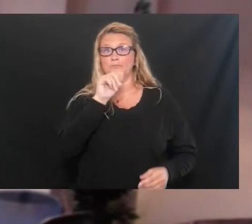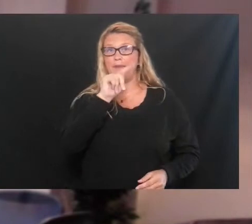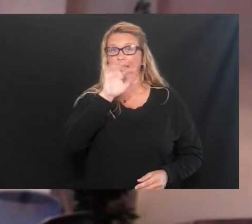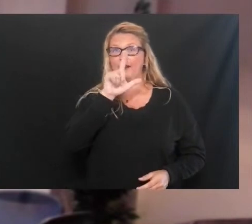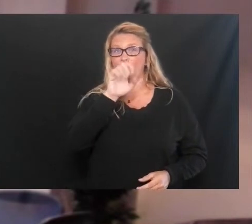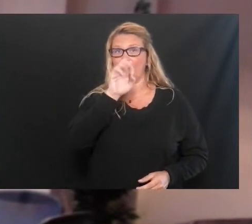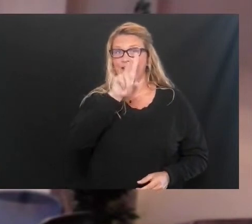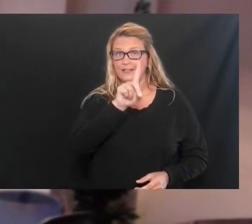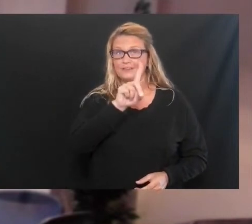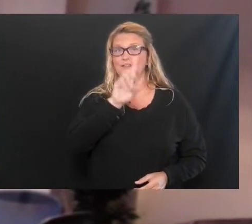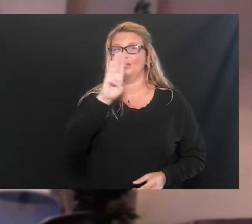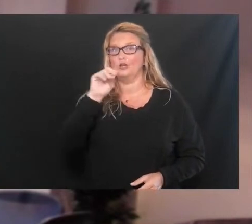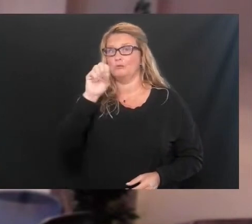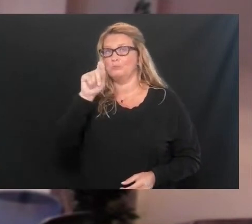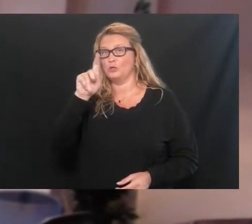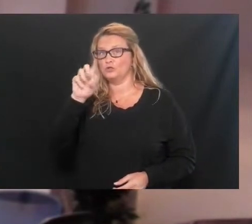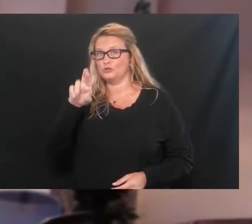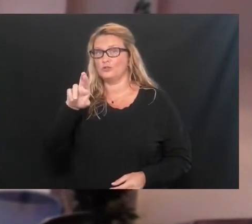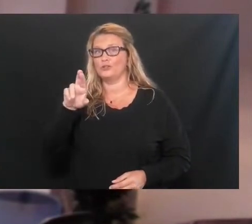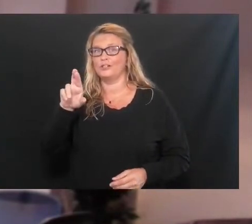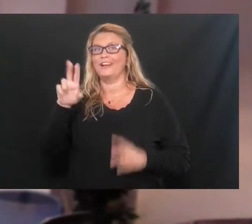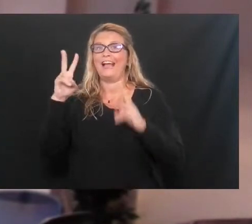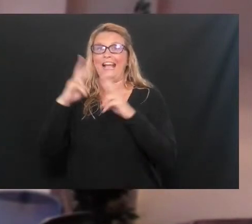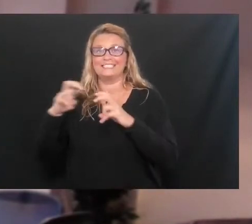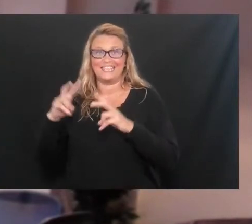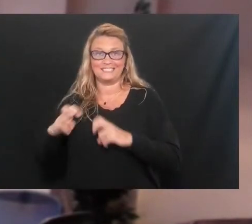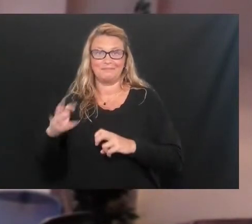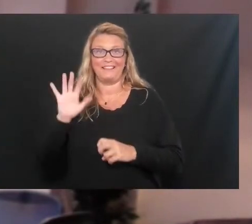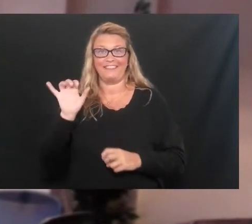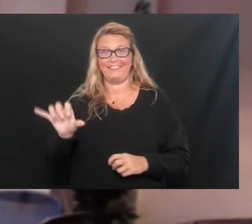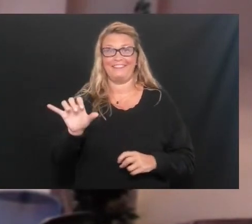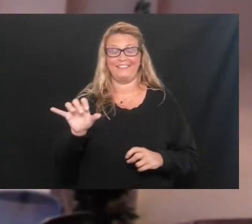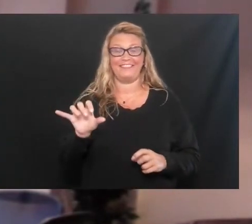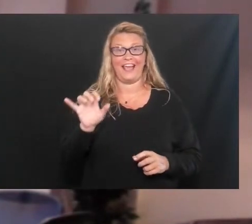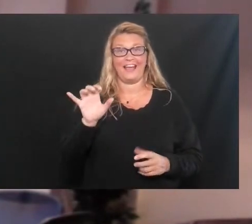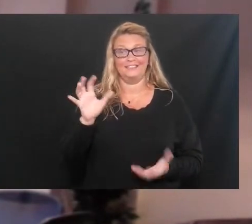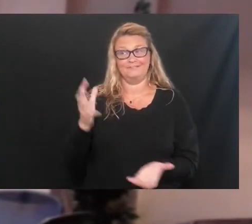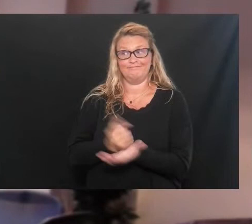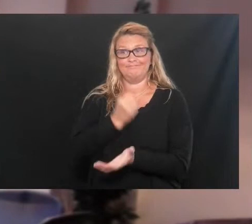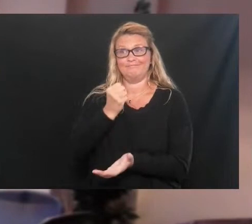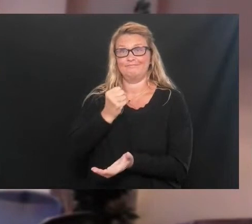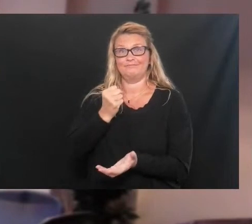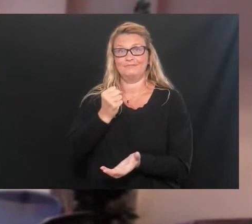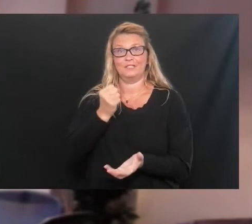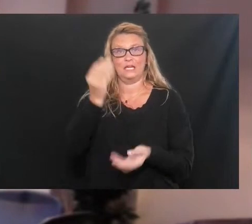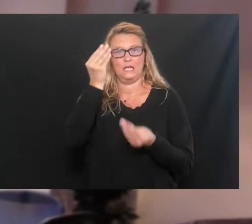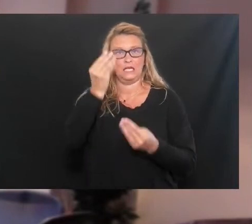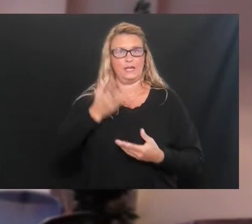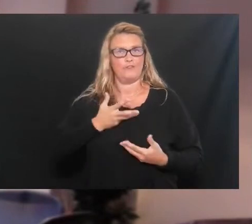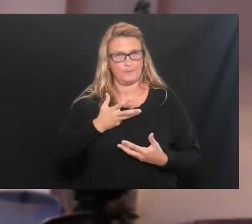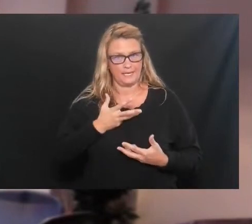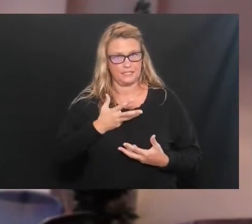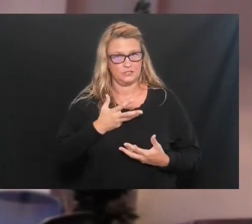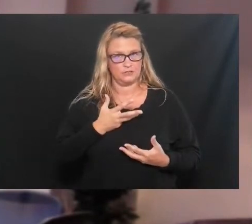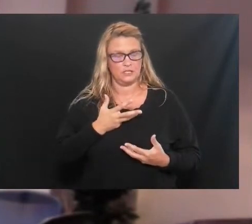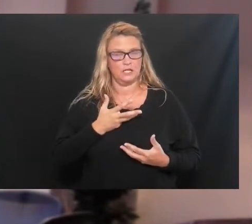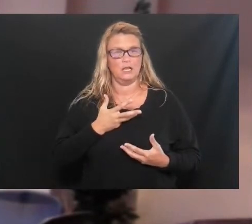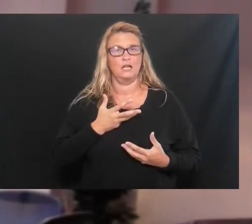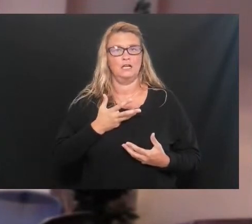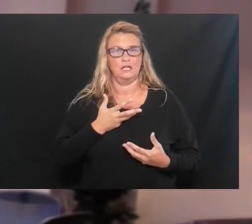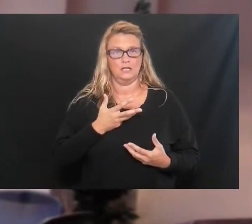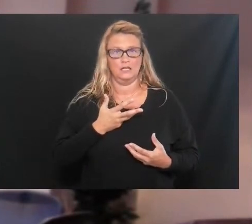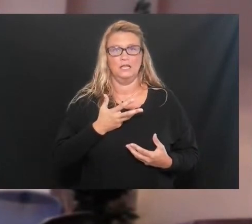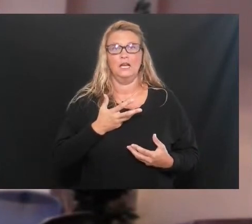booster battlefield assessment, we have gained information from some of our most vulnerable